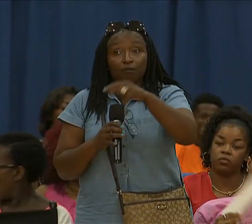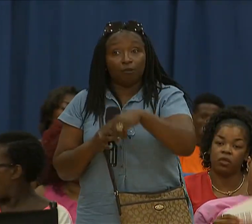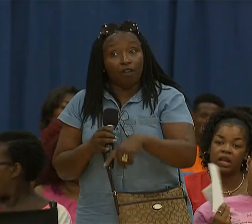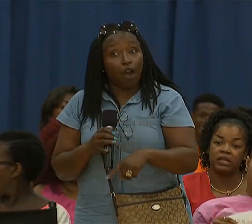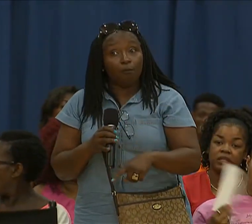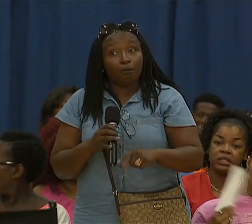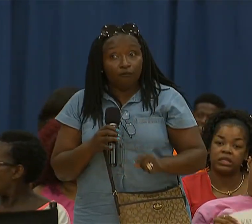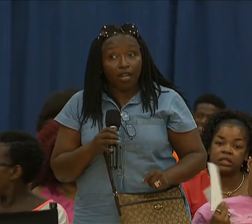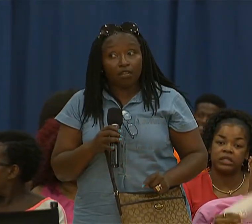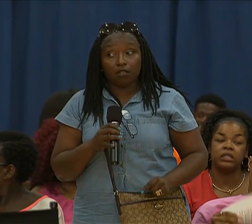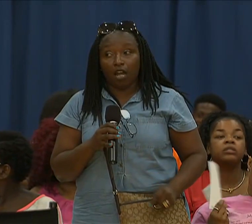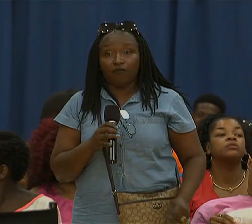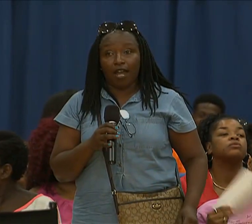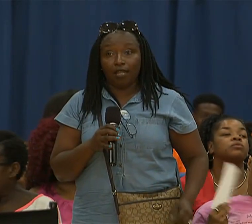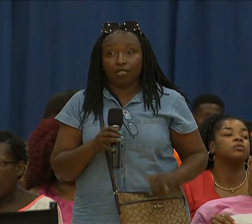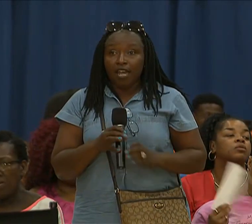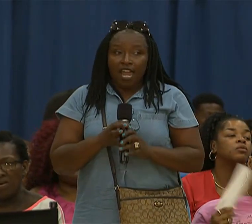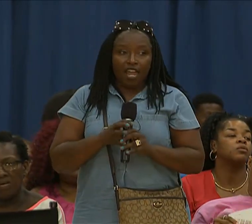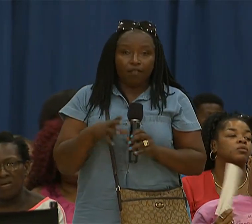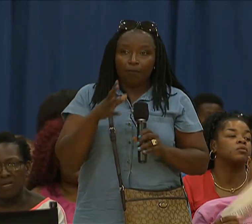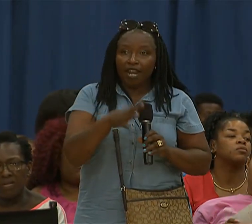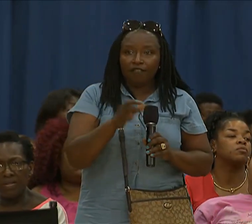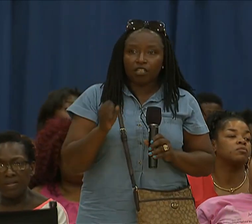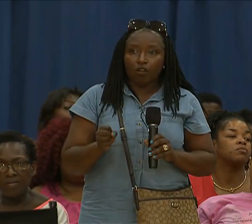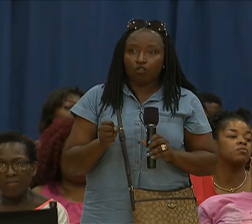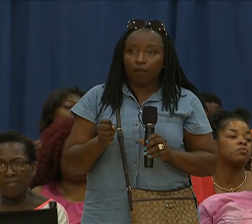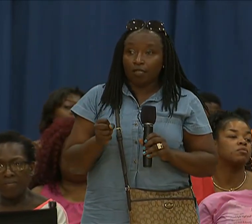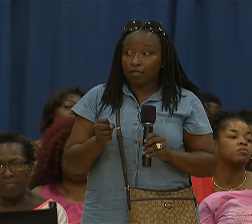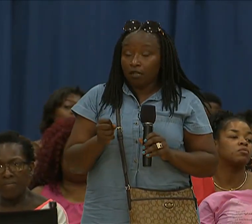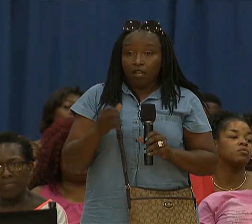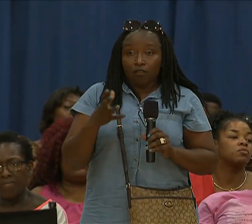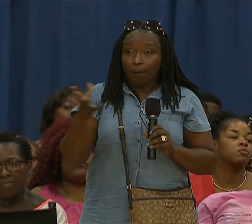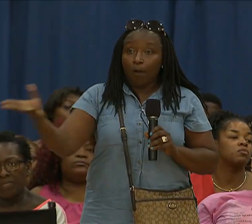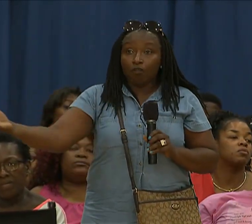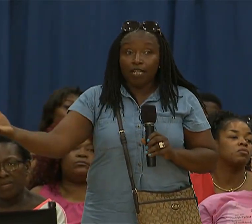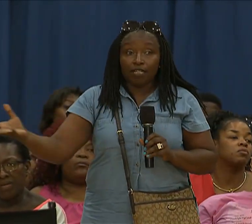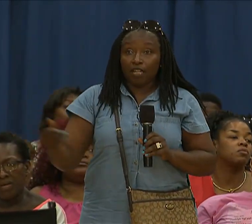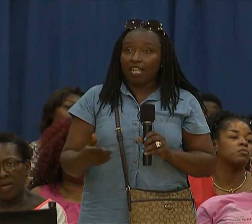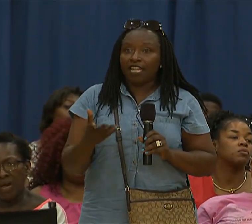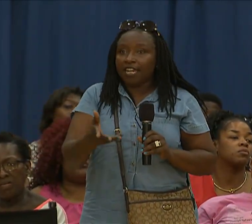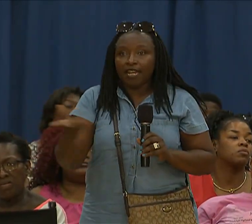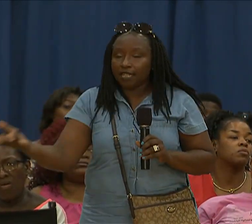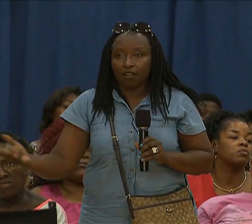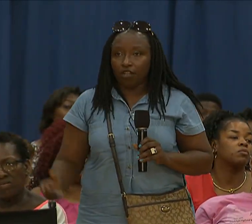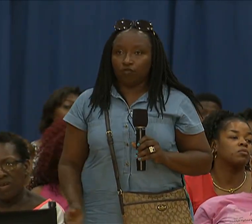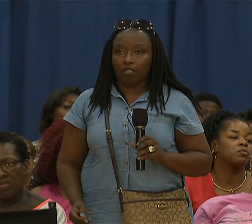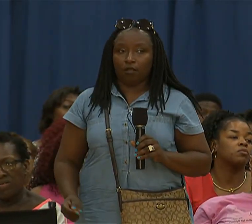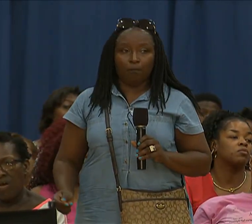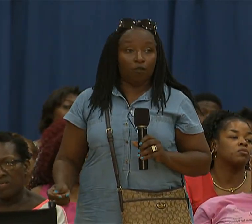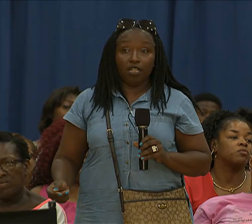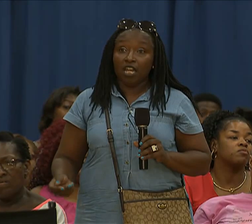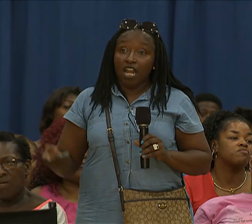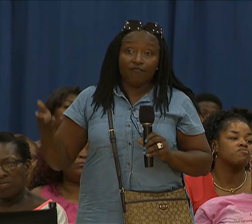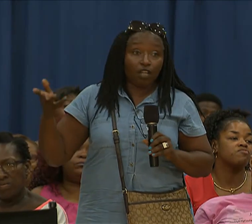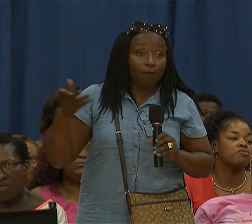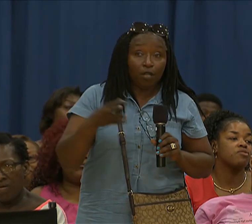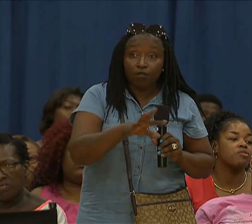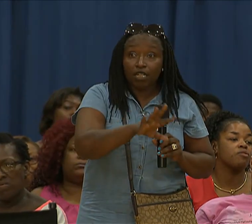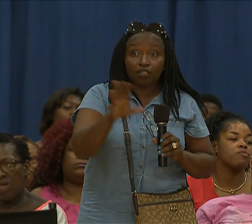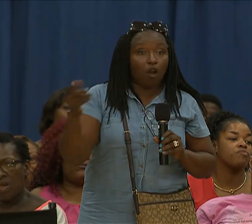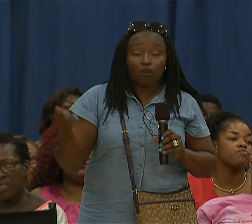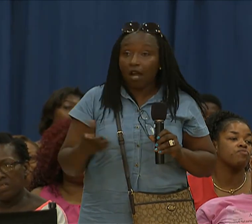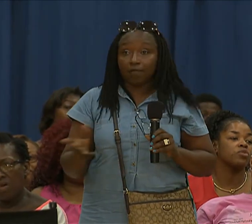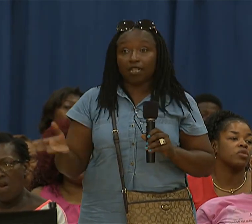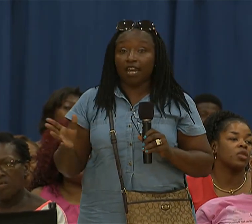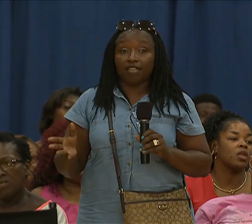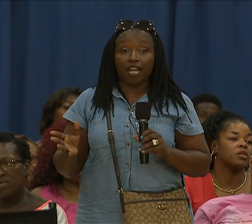order to help prevent gun violence. If the parents don't trust the police, their kids ain't gonna trust the police. If the